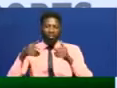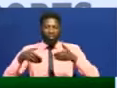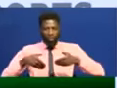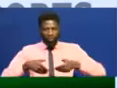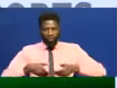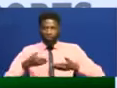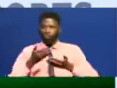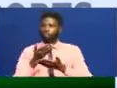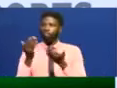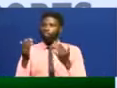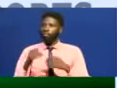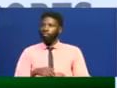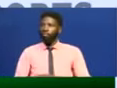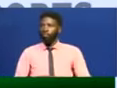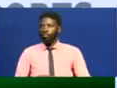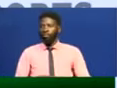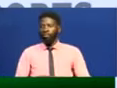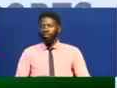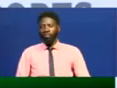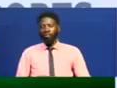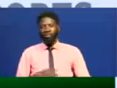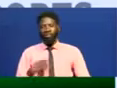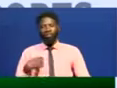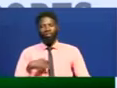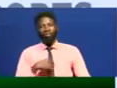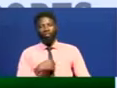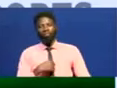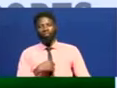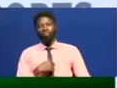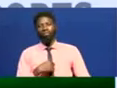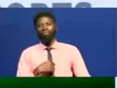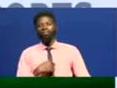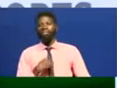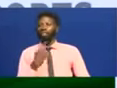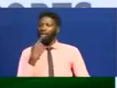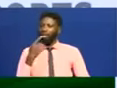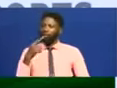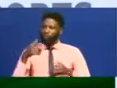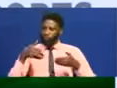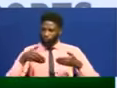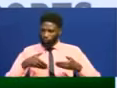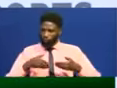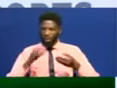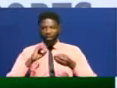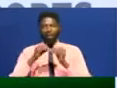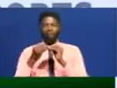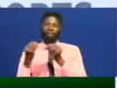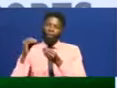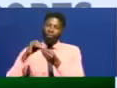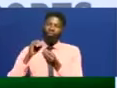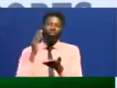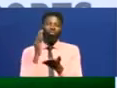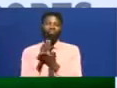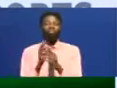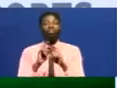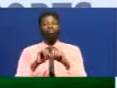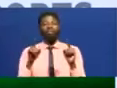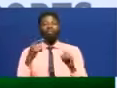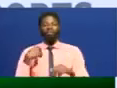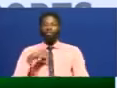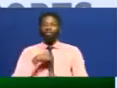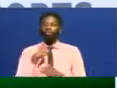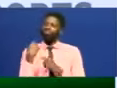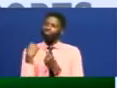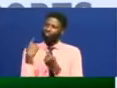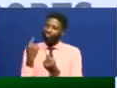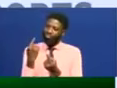We love to say young people in this country are the vast majority, and it's true. But we have been engaging